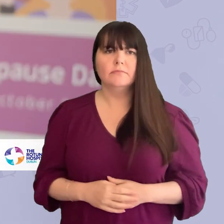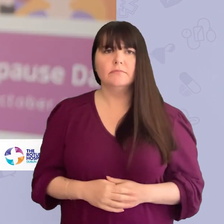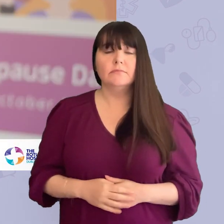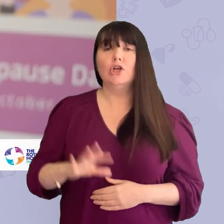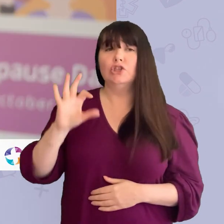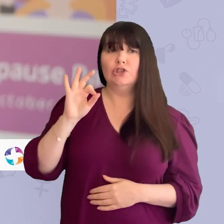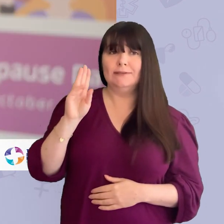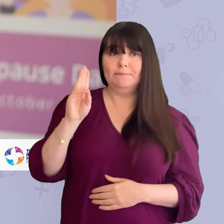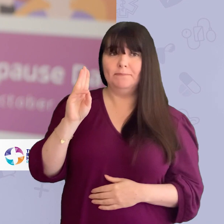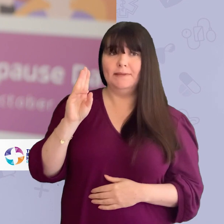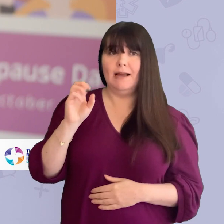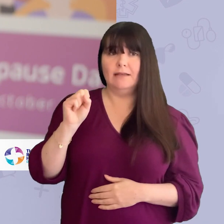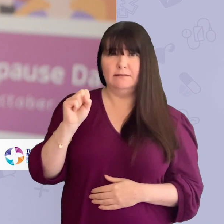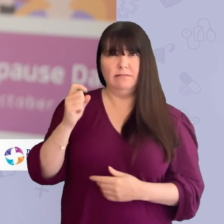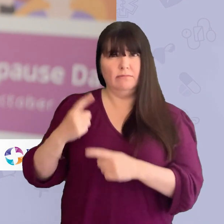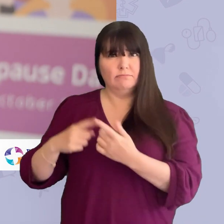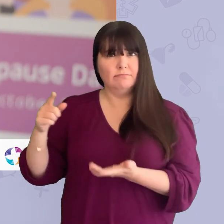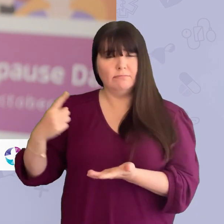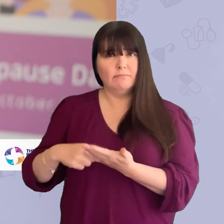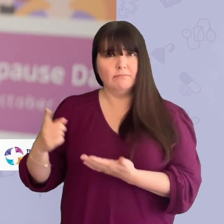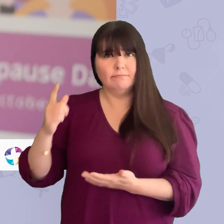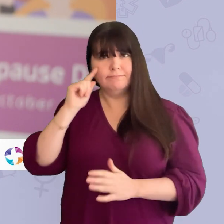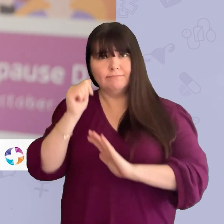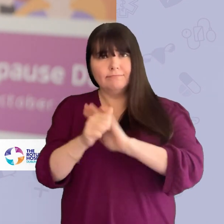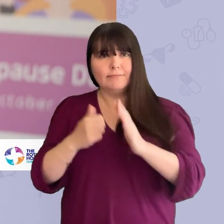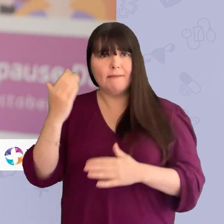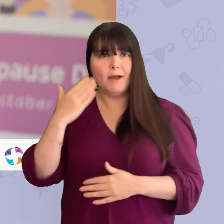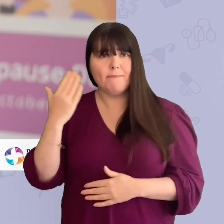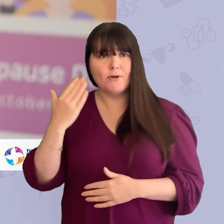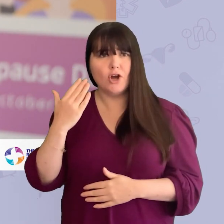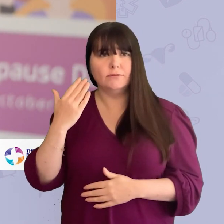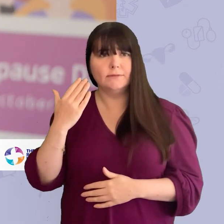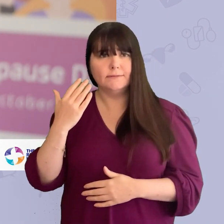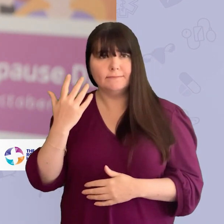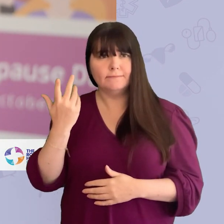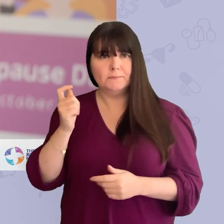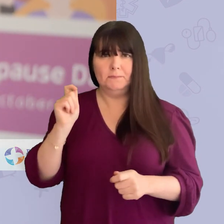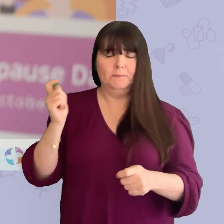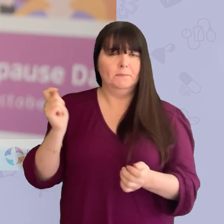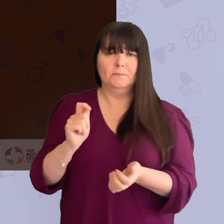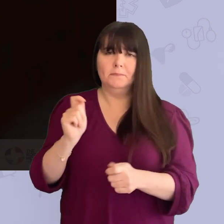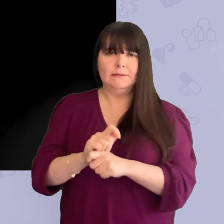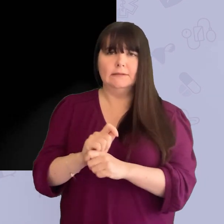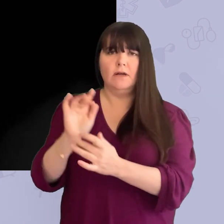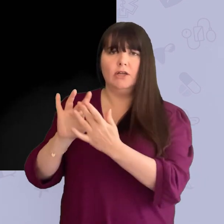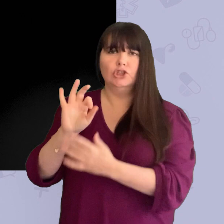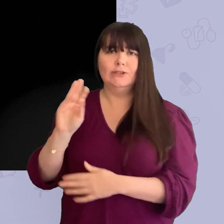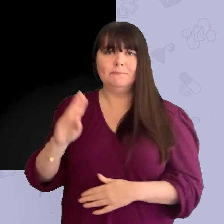Many GPs are also menopause specialists, so it's best to check with your own GP first.